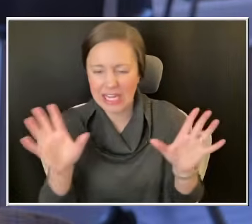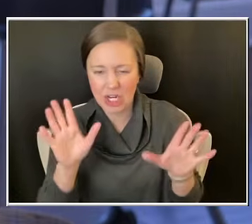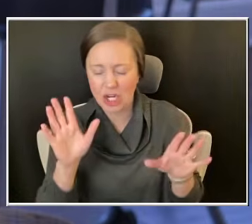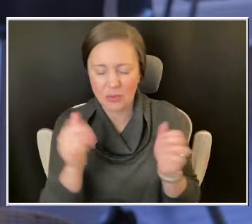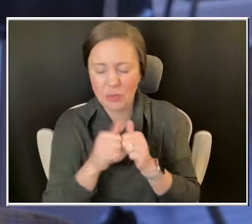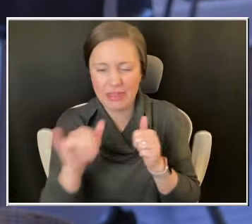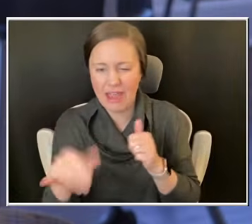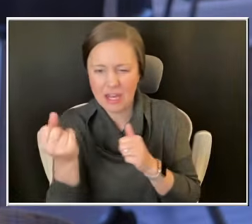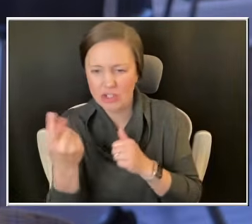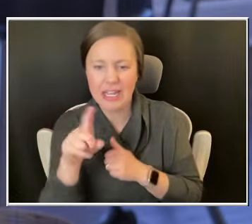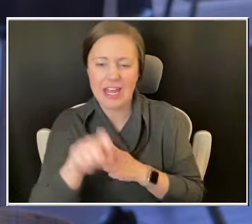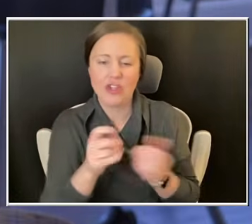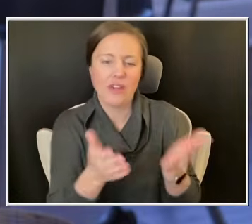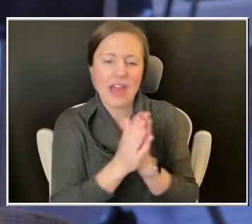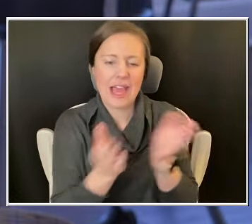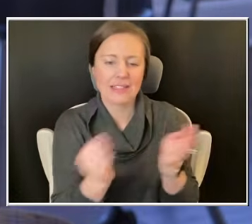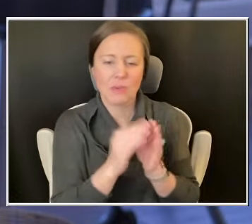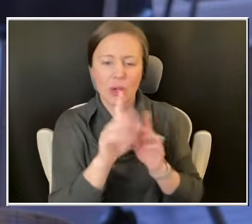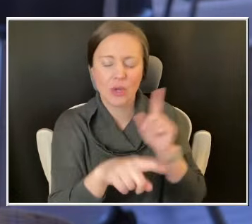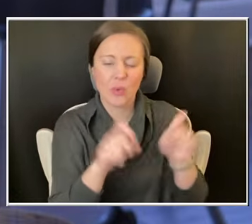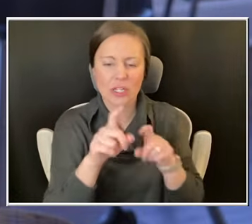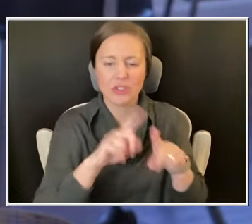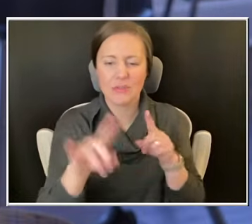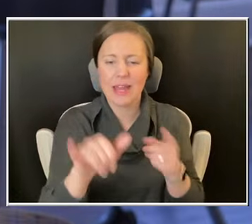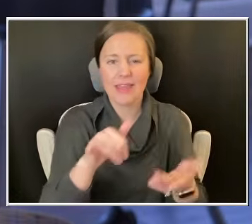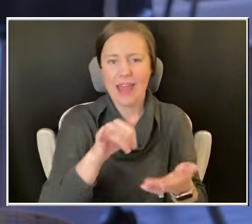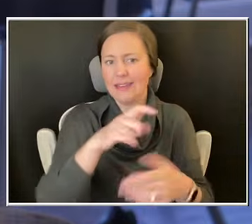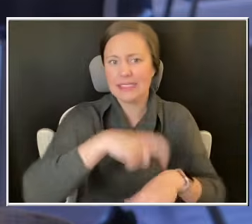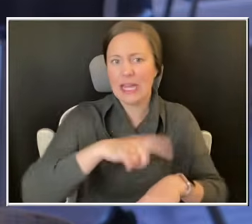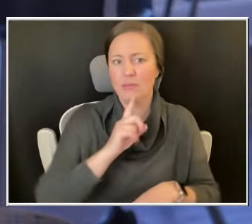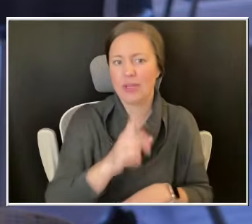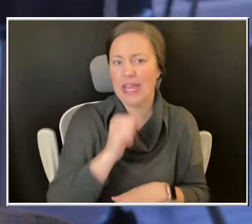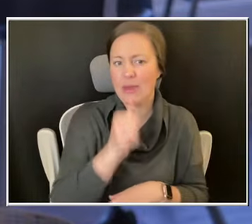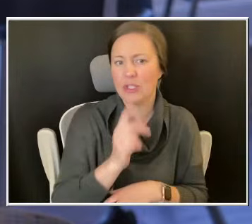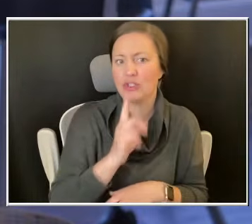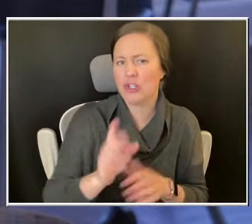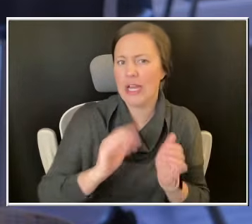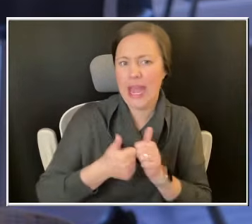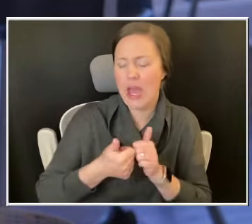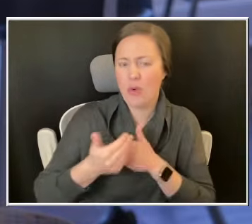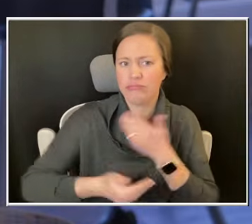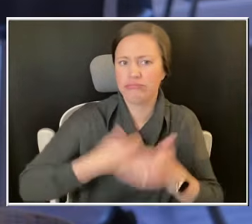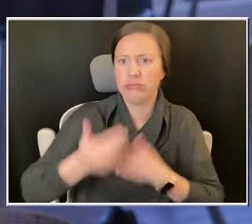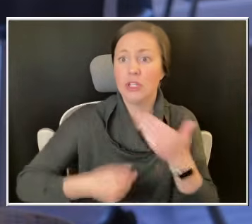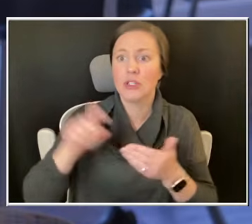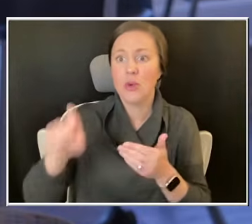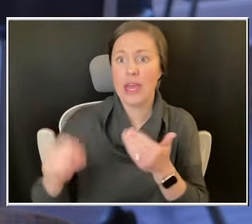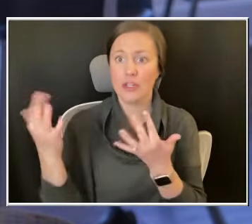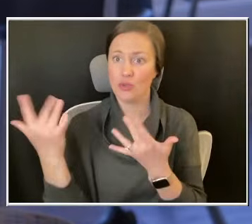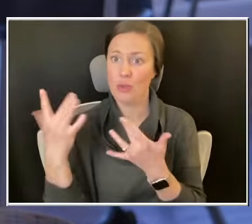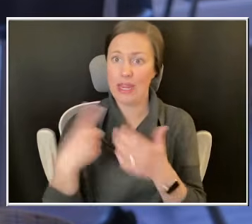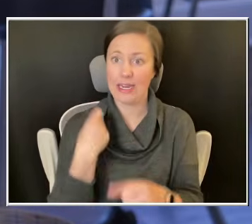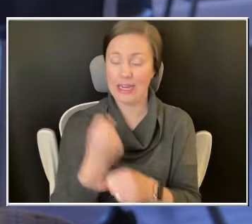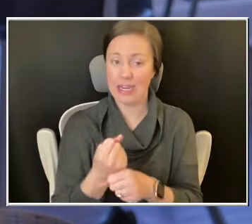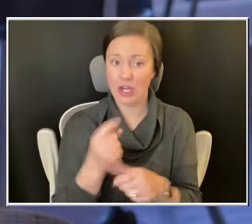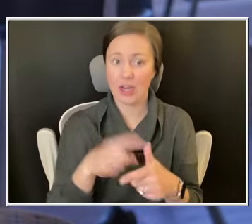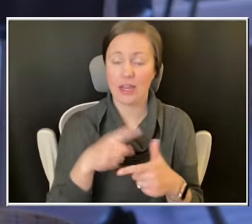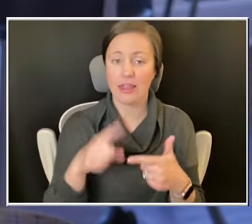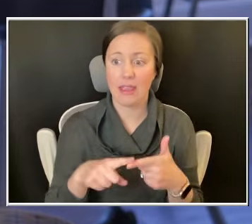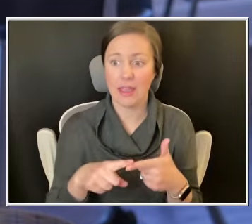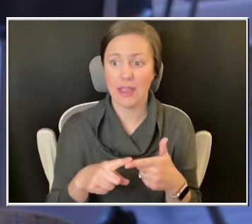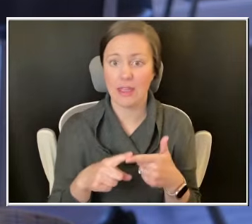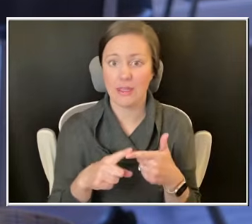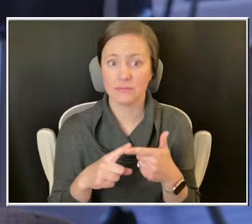wasn't really sure how the process went. So I had to wait a year, and then I put